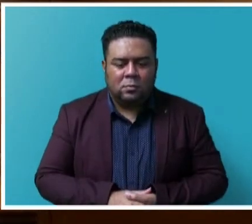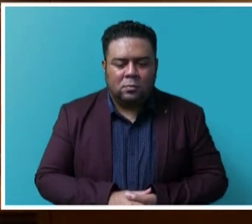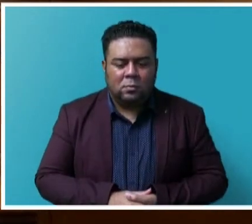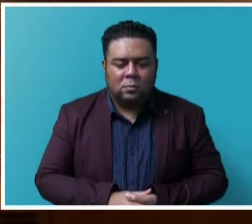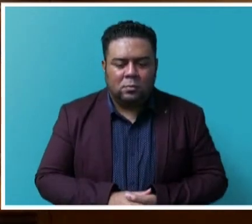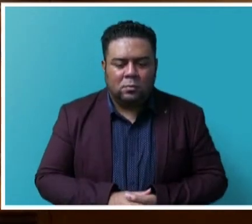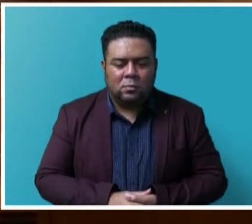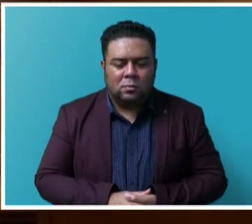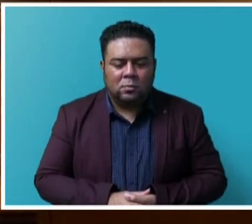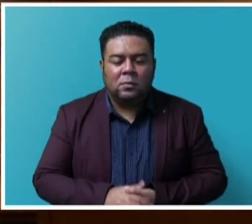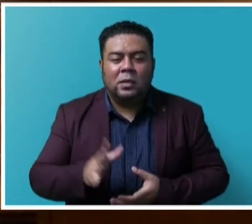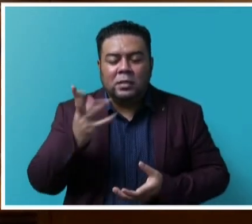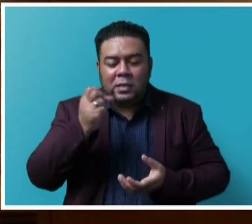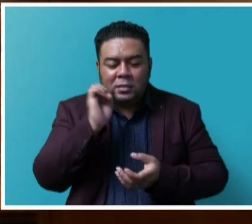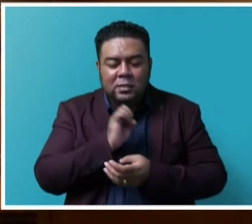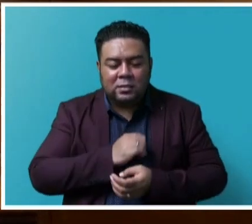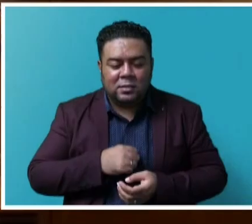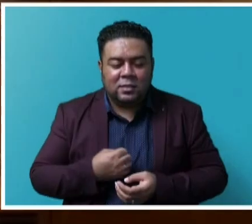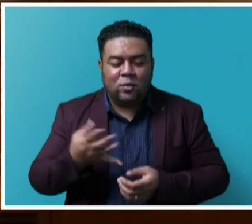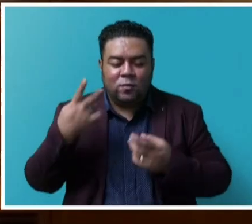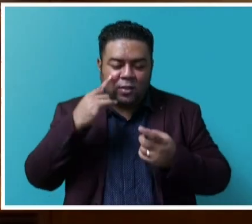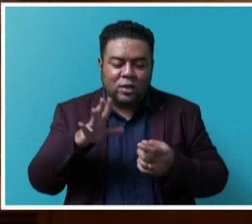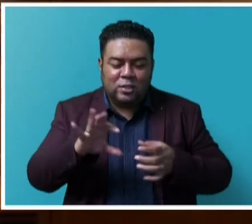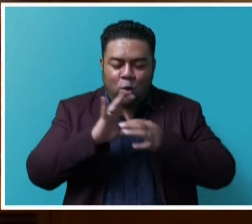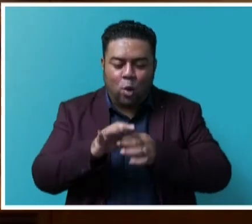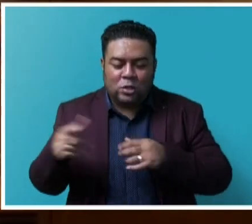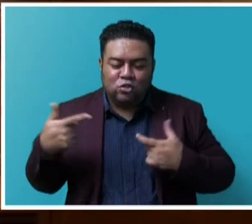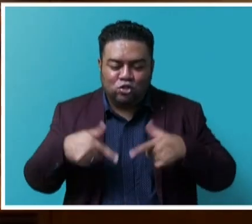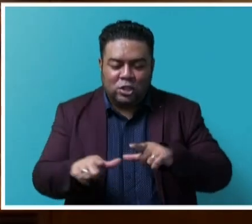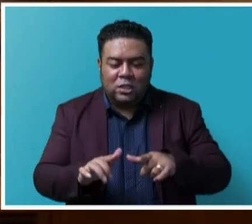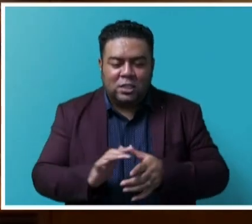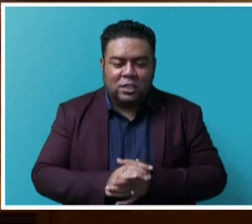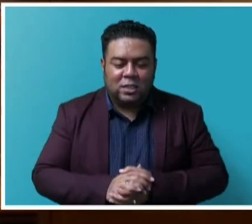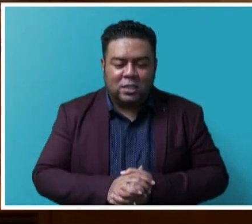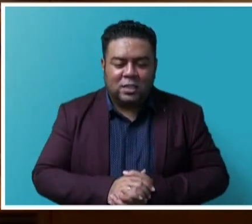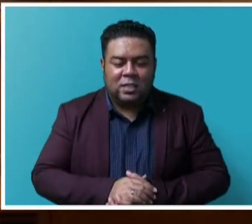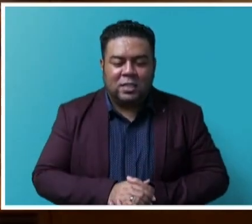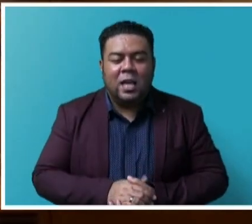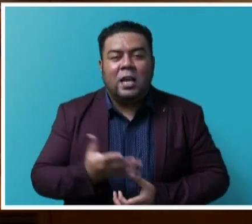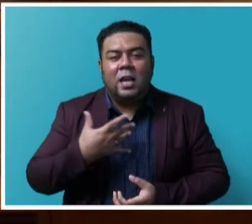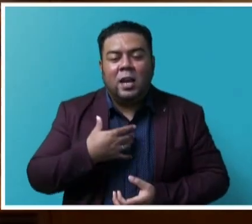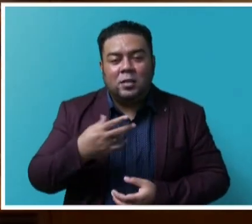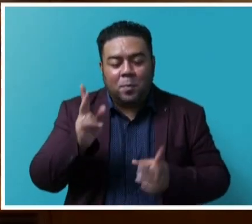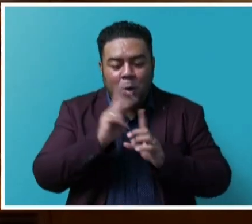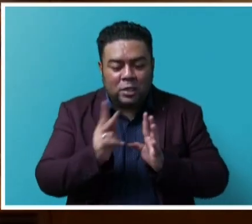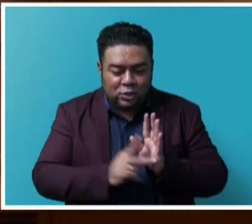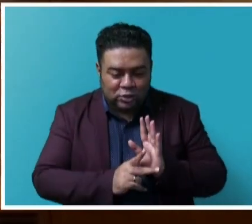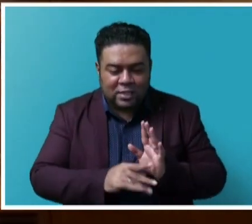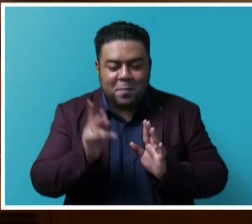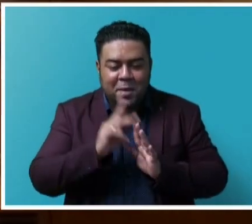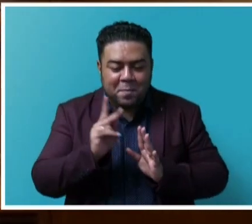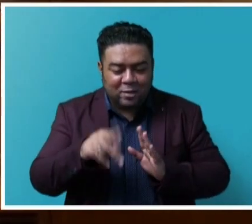His Excellency reflected on his own journey as a public officer, as a politician, the parliamentary